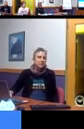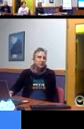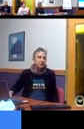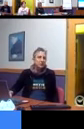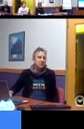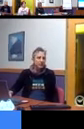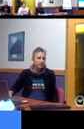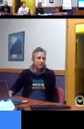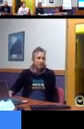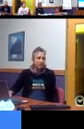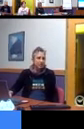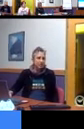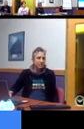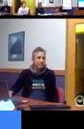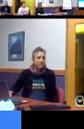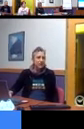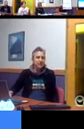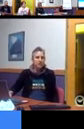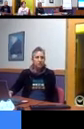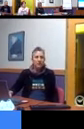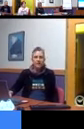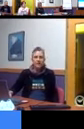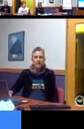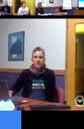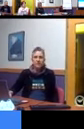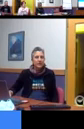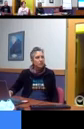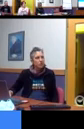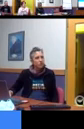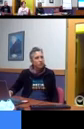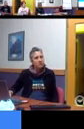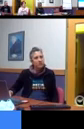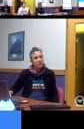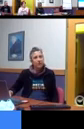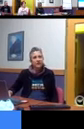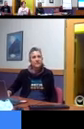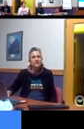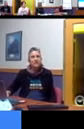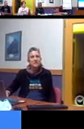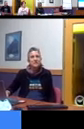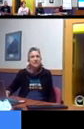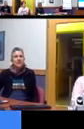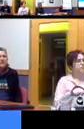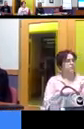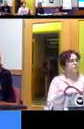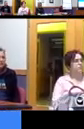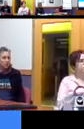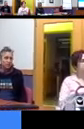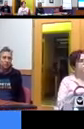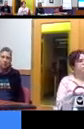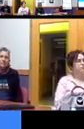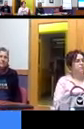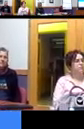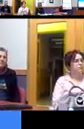spontaneous abortion is just sort of the medical way that we say miscarriage. But nowadays we're leaning more towards early pregnancy loss. Although